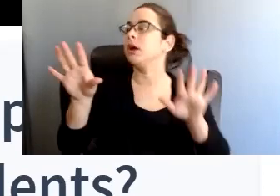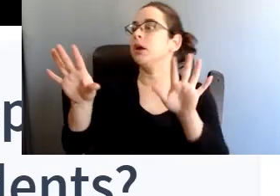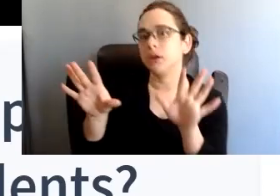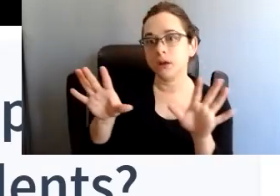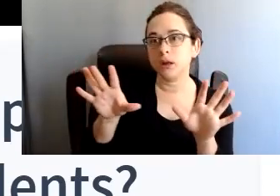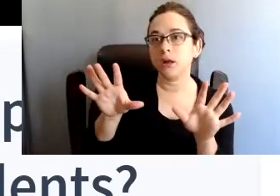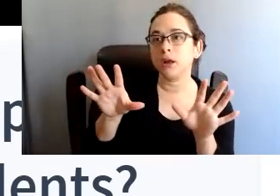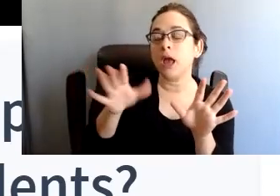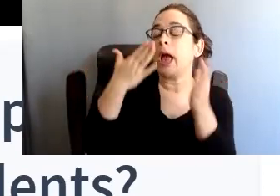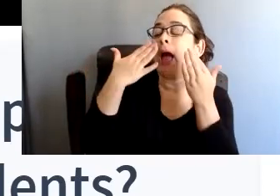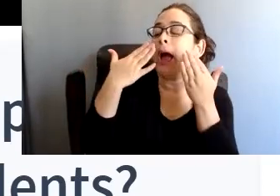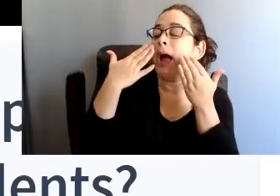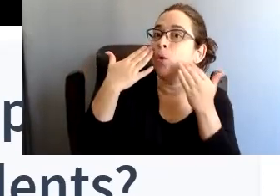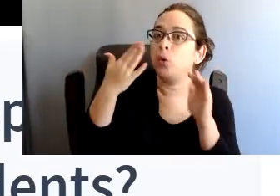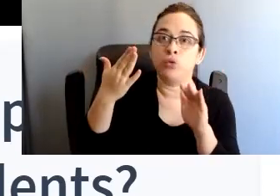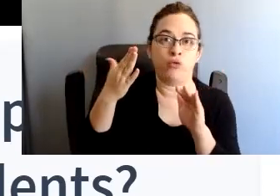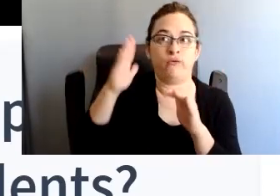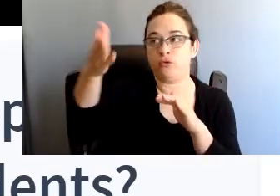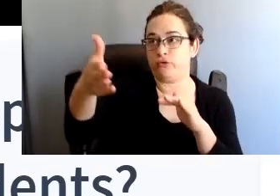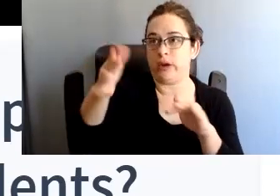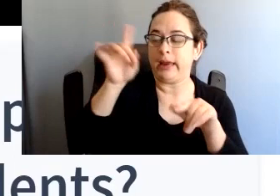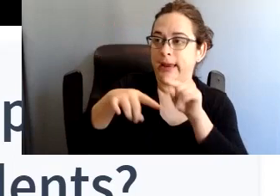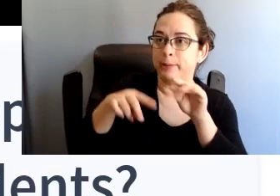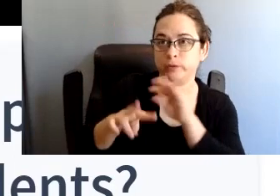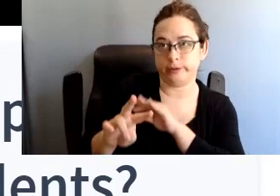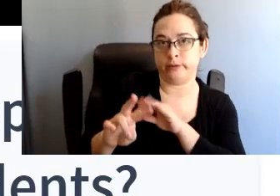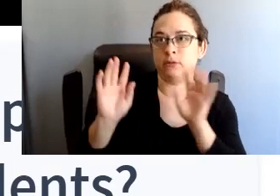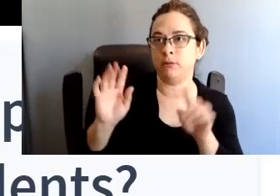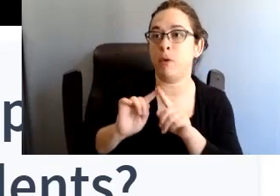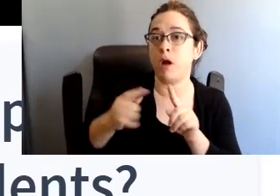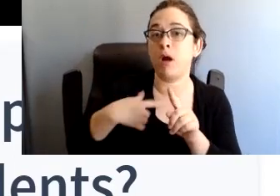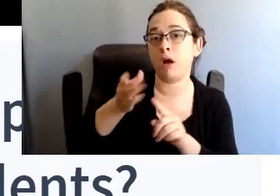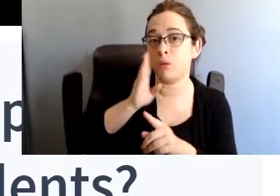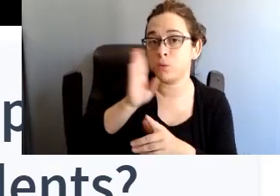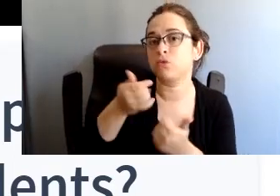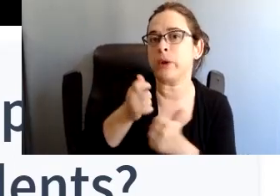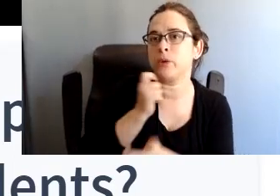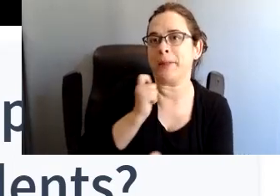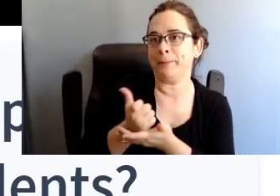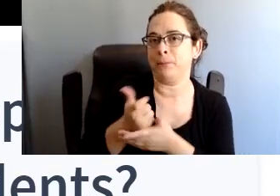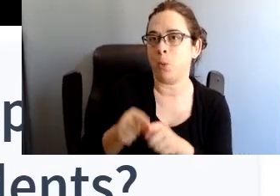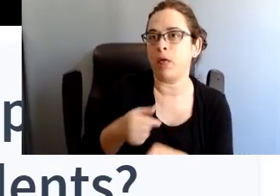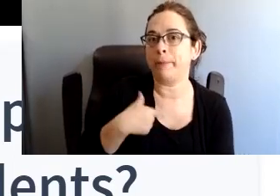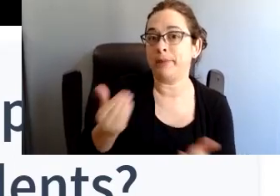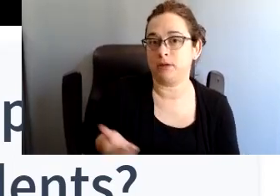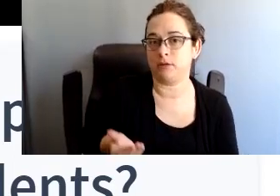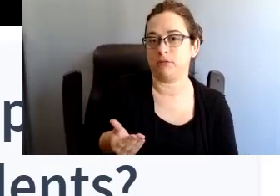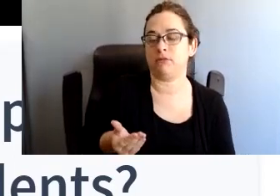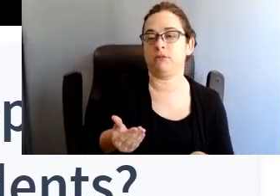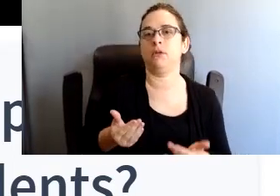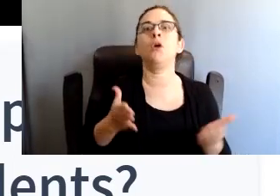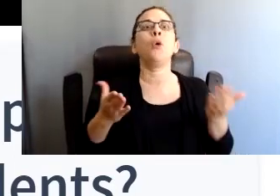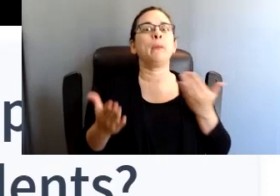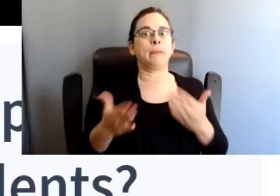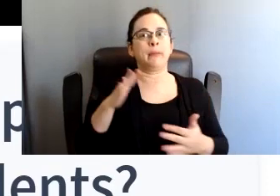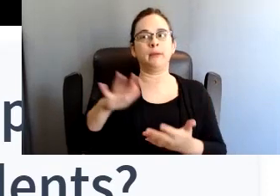you, right? So we try to do a good job of saying like, hey, so-and-so in this department, like what's going on with this student? You've seen them more. How, like, you may not have the ability